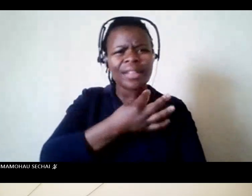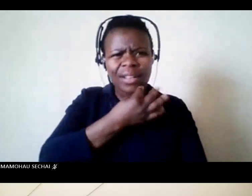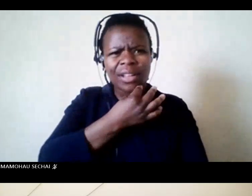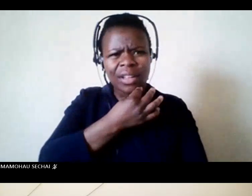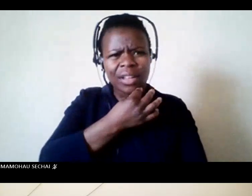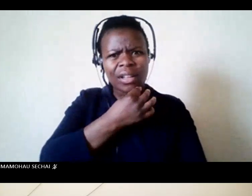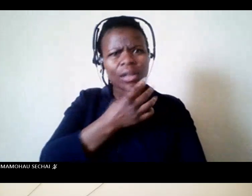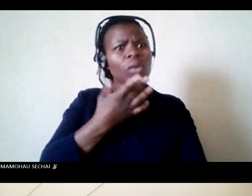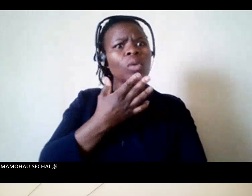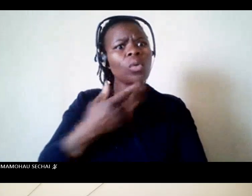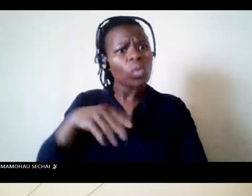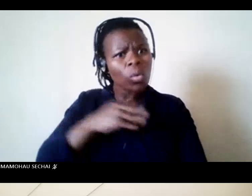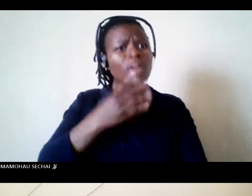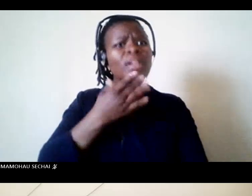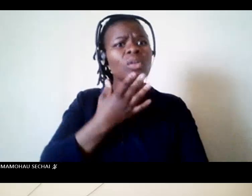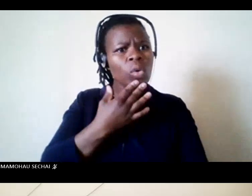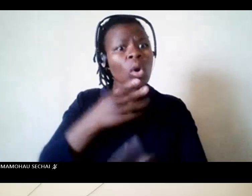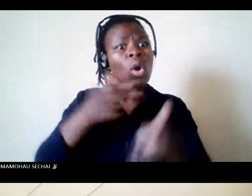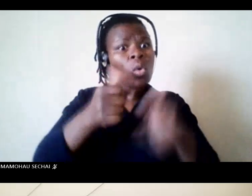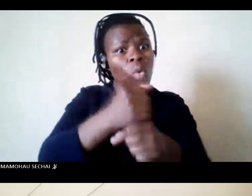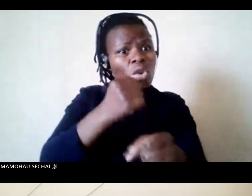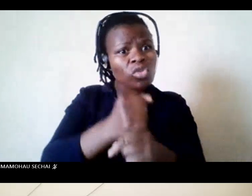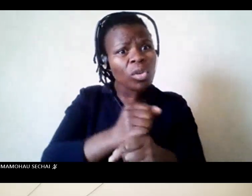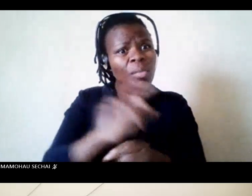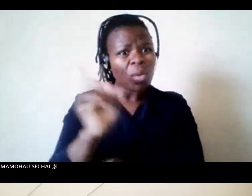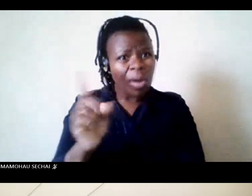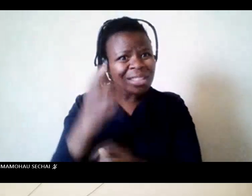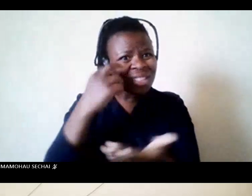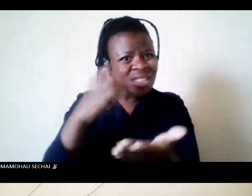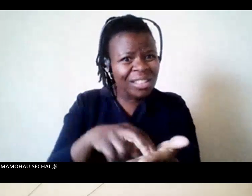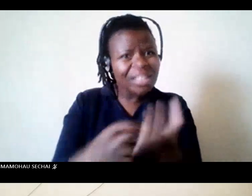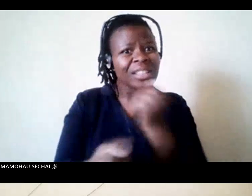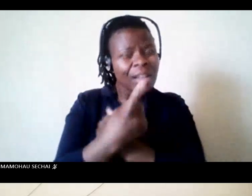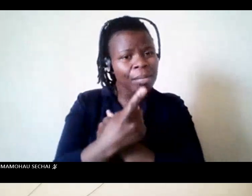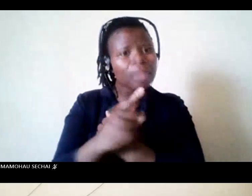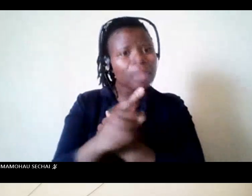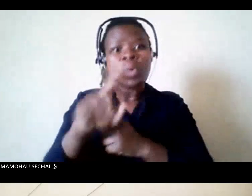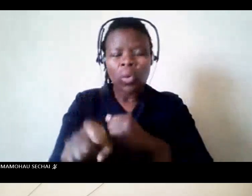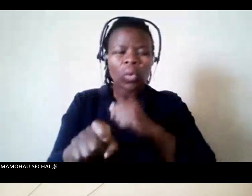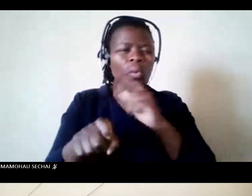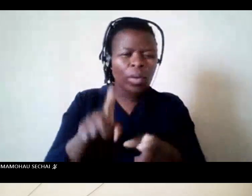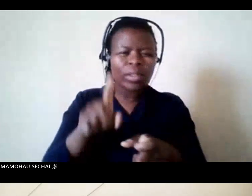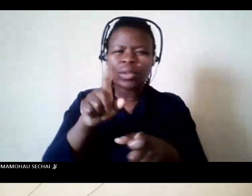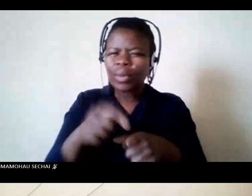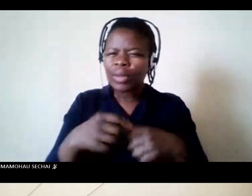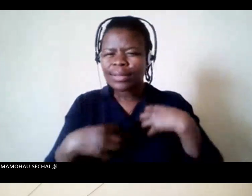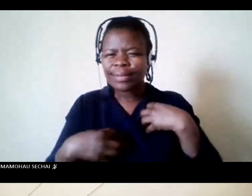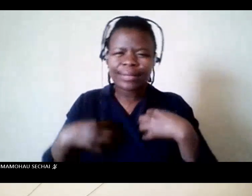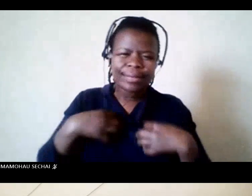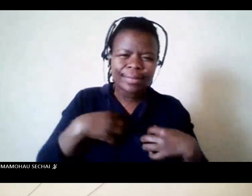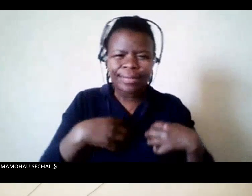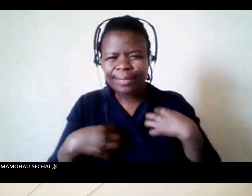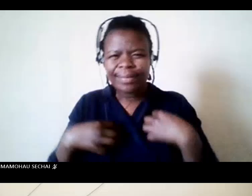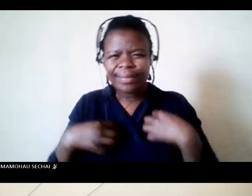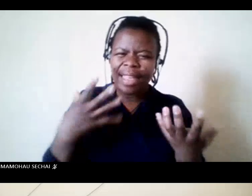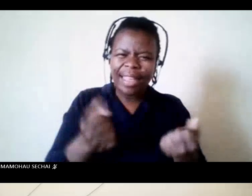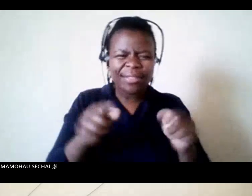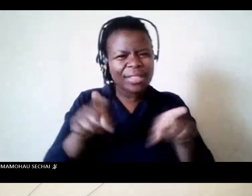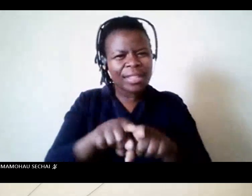job? What is the good job that is supposed to be done? Those are the questions that I mainly have. And I've never